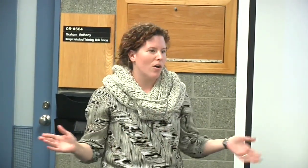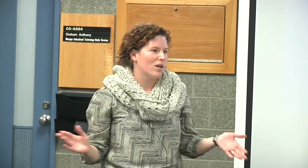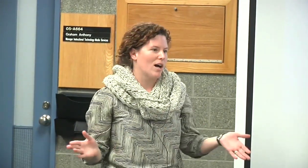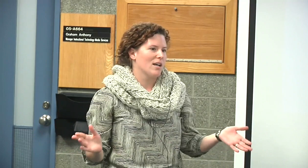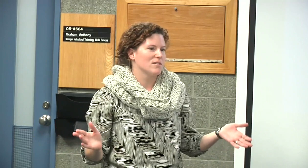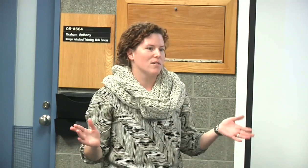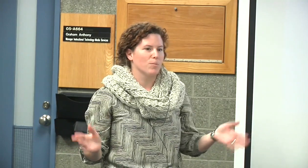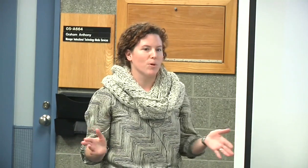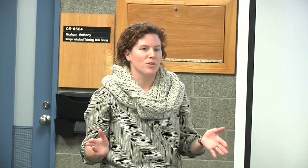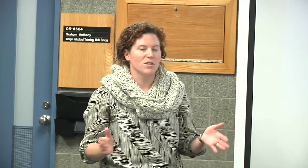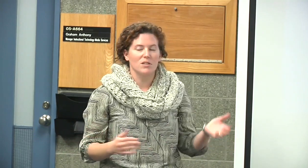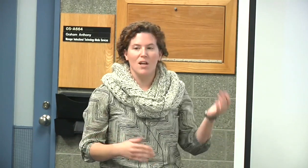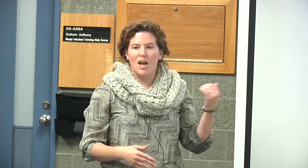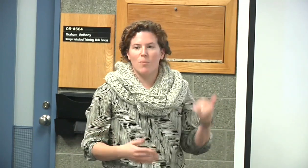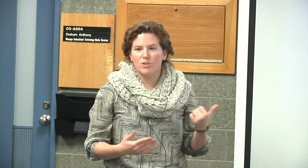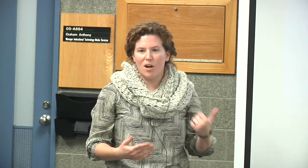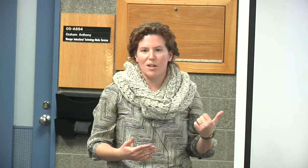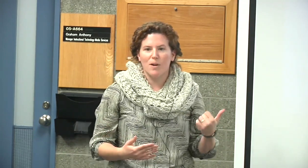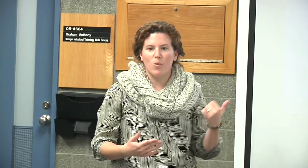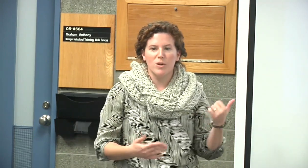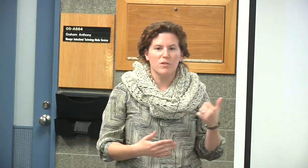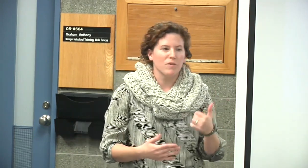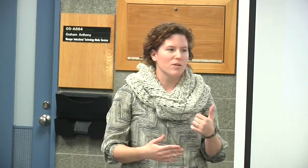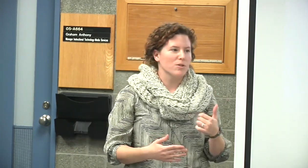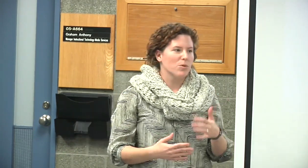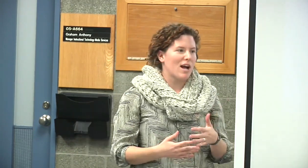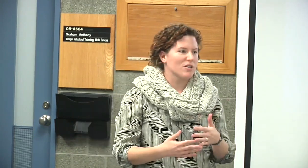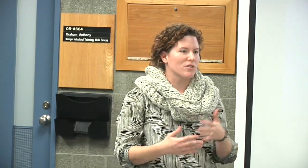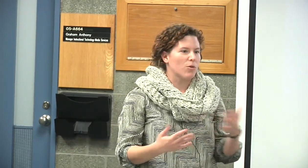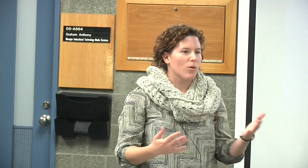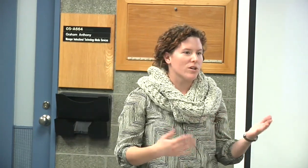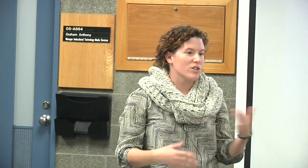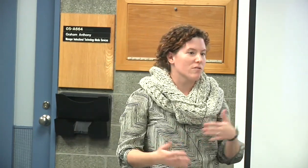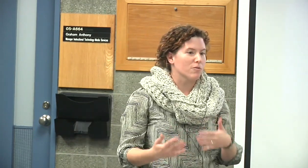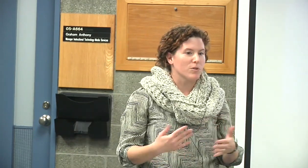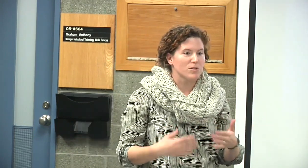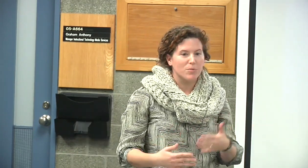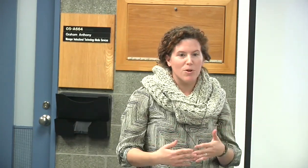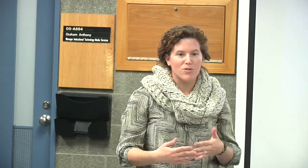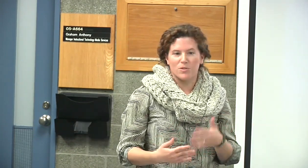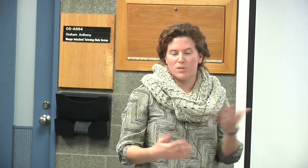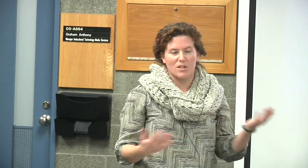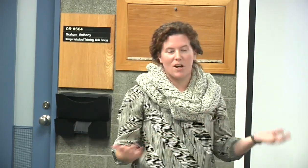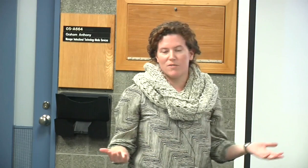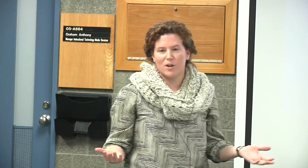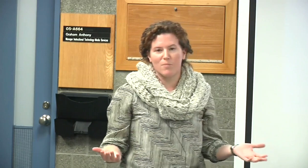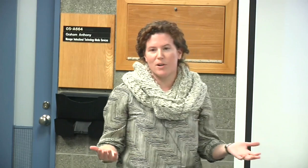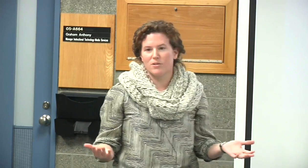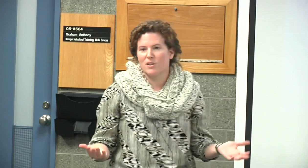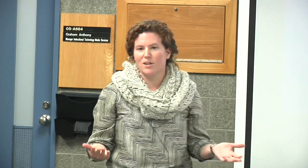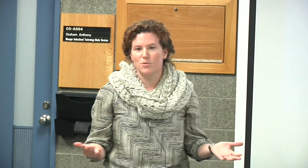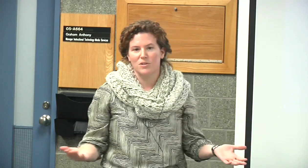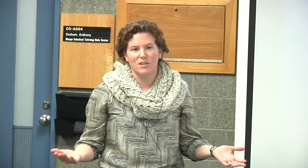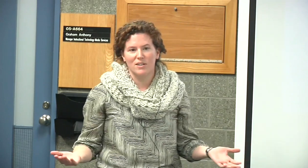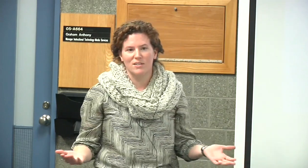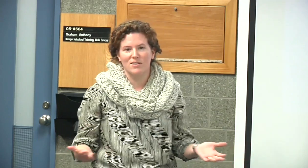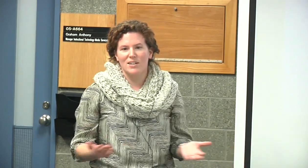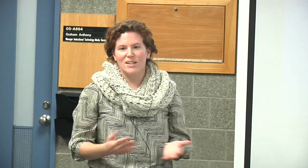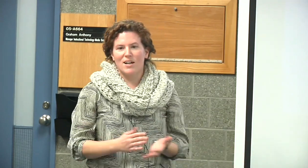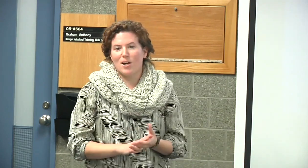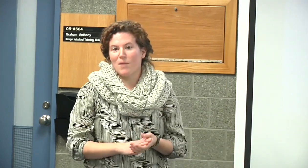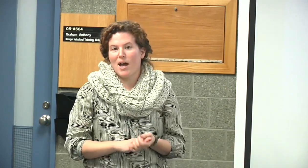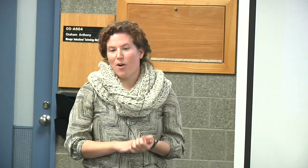for all kinds of approaches. And we'll talk about which fields were actually the origin for this approach, and it was not environmental science or